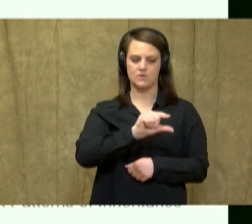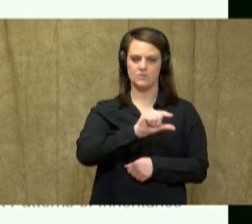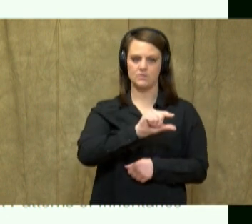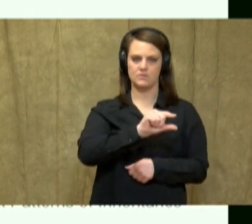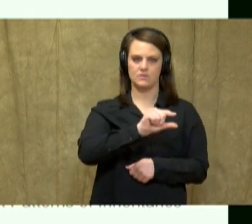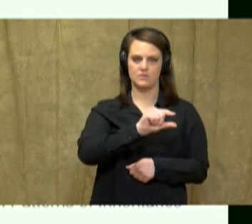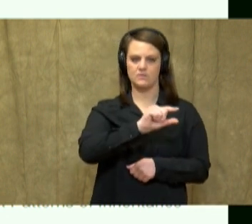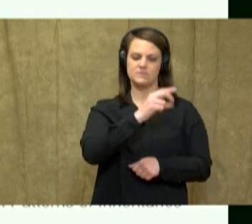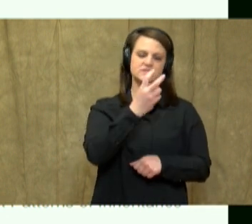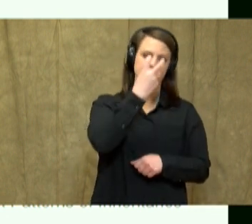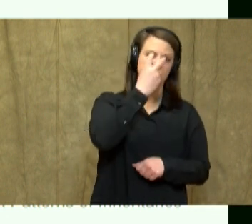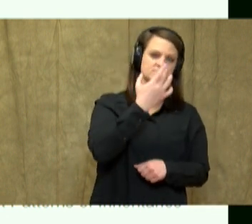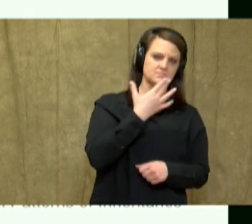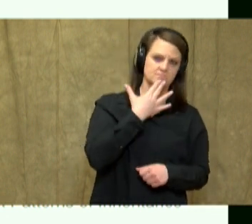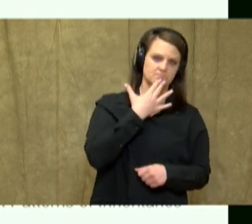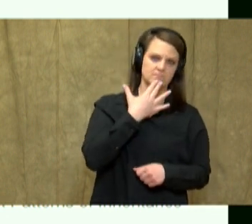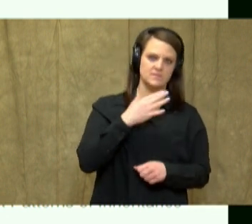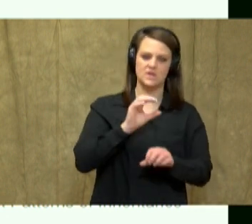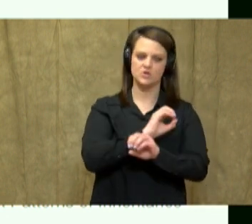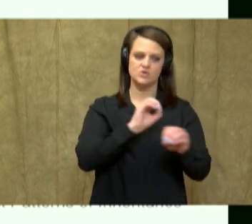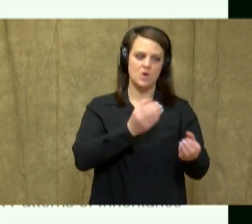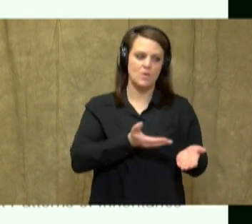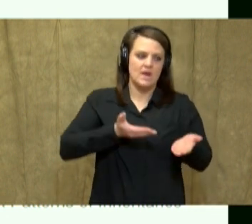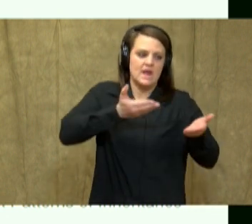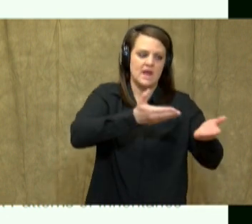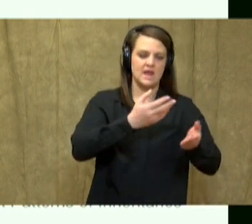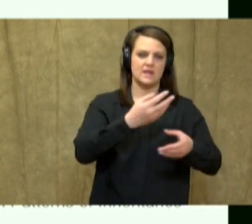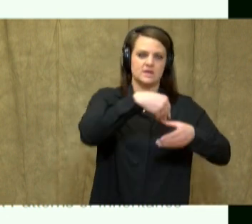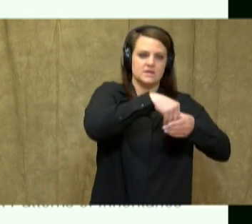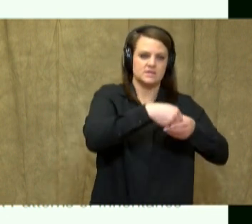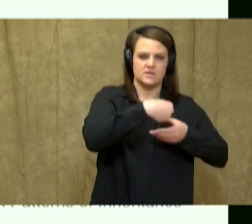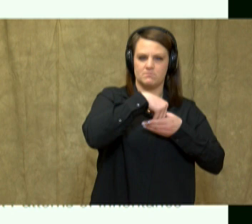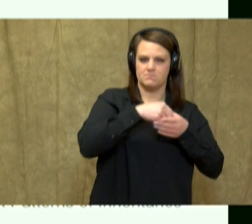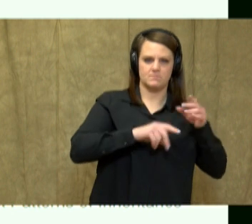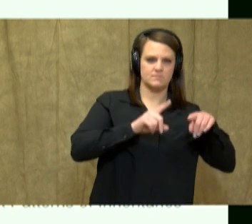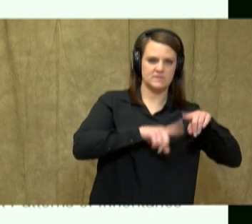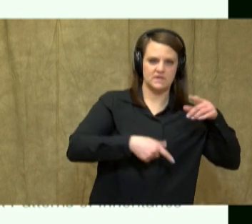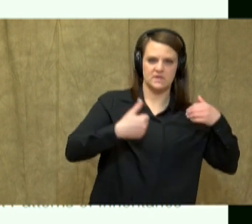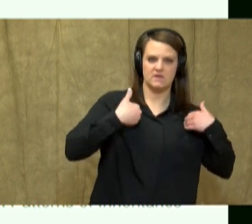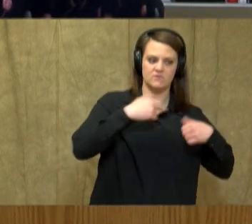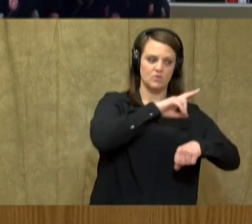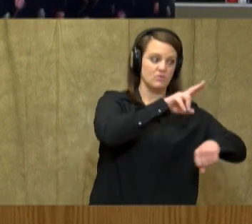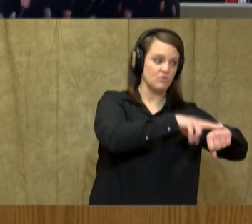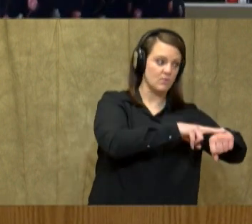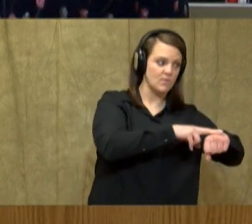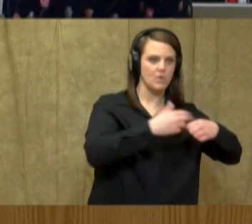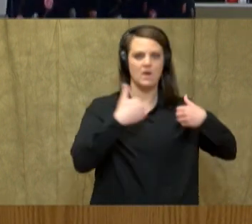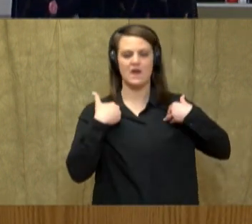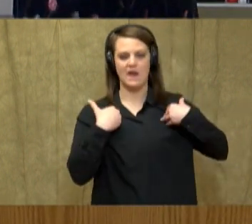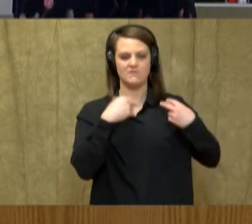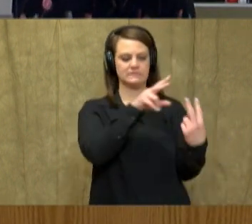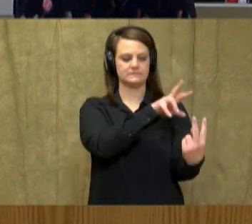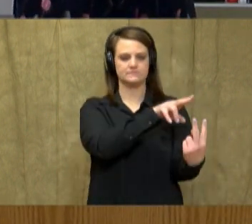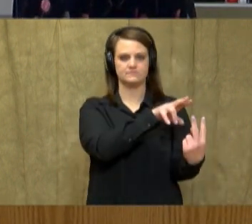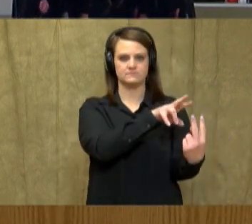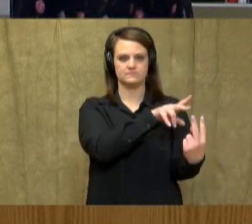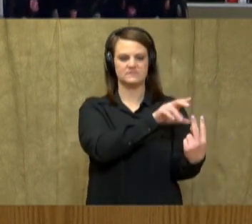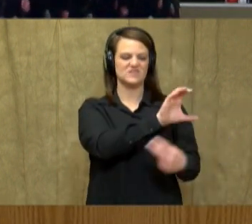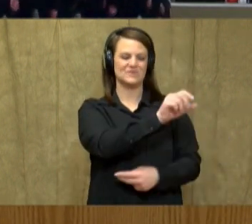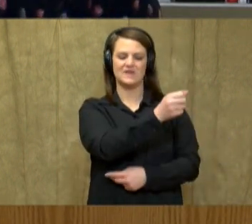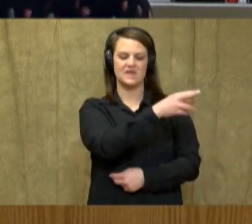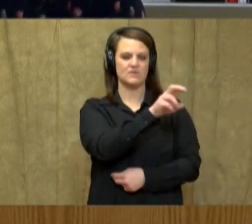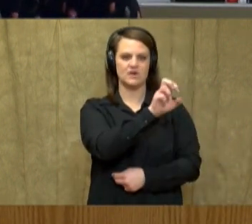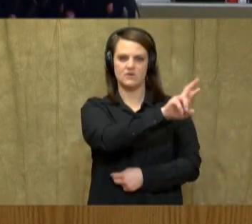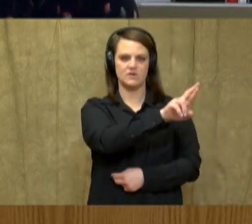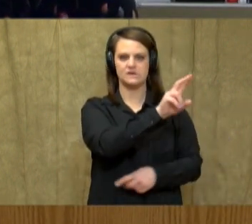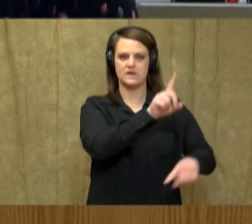Y, which means they're colorblind. There is no carrier status with males. You are either normal or you have the sex-linked trait.